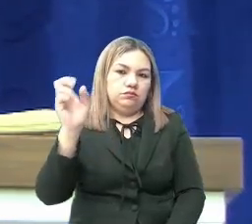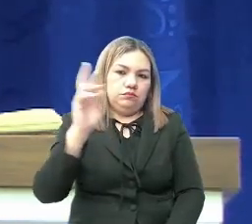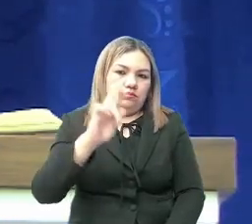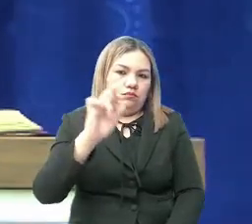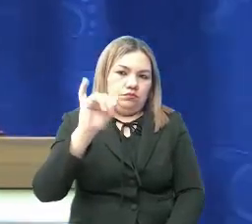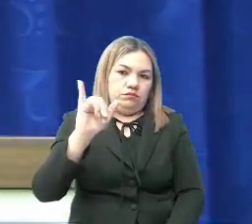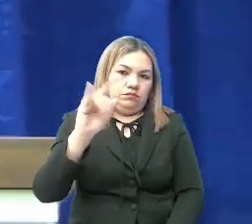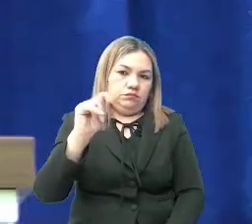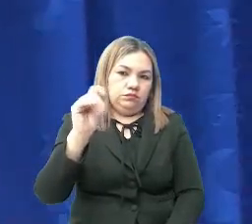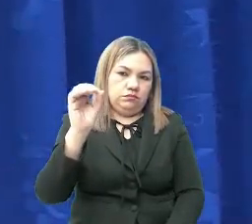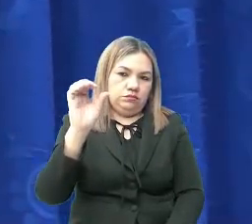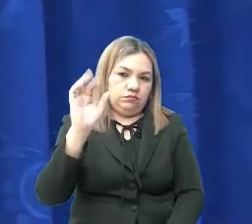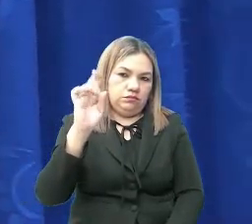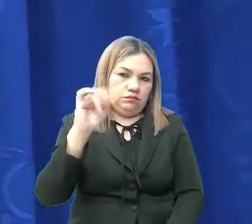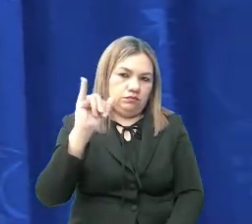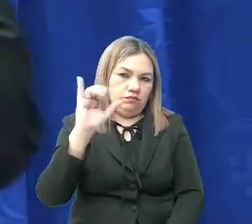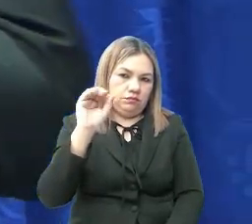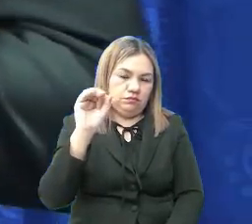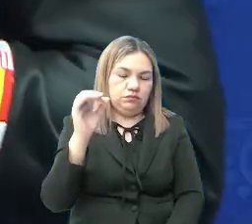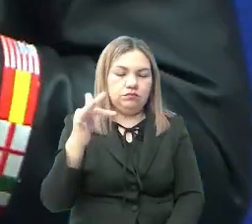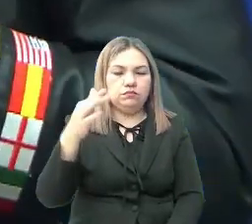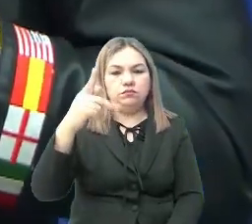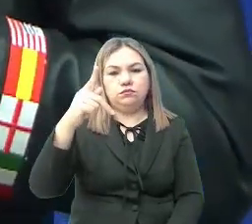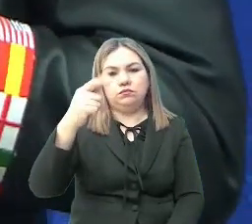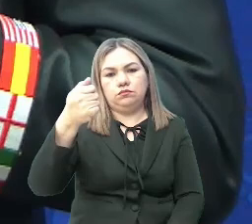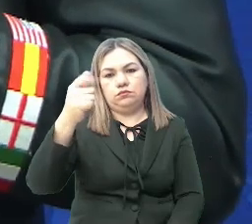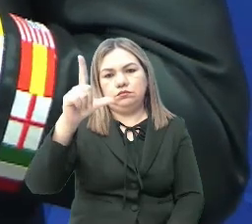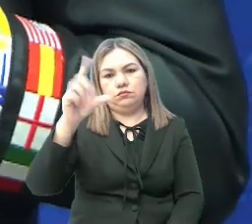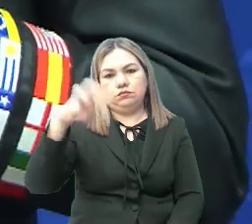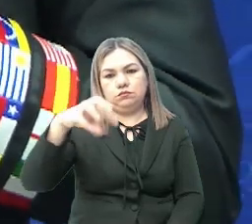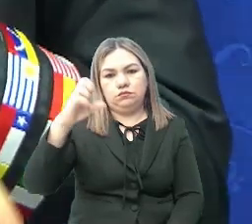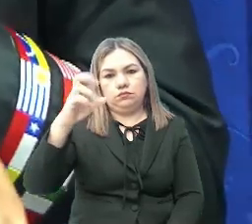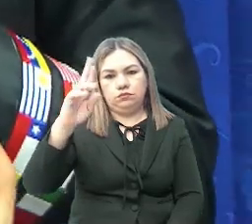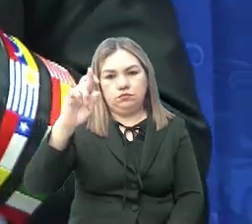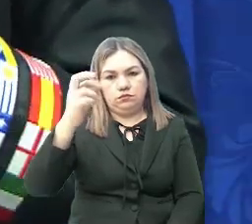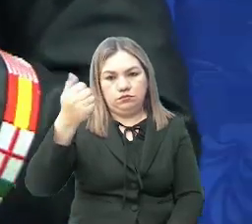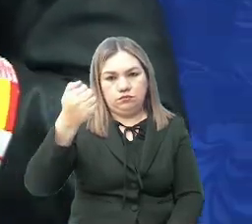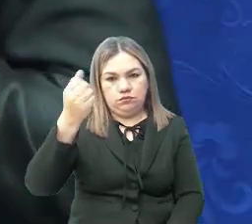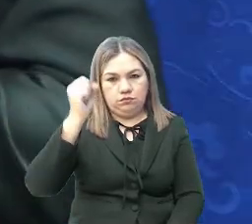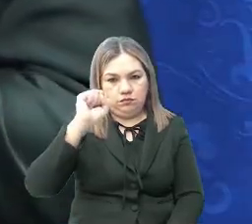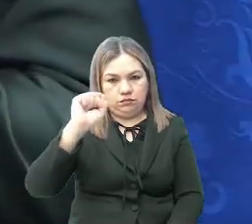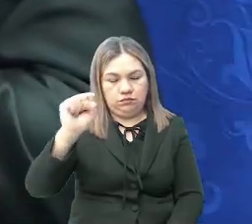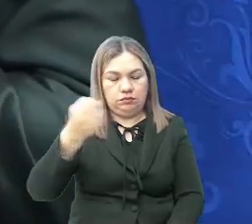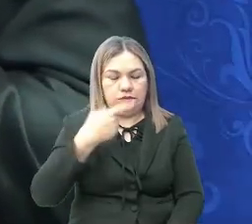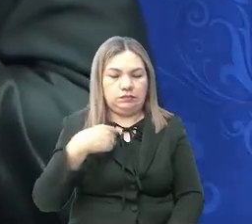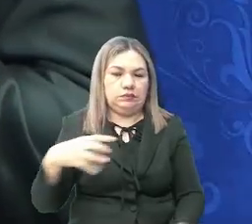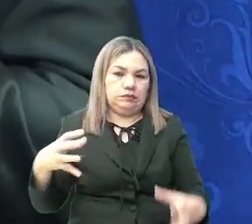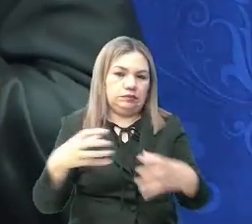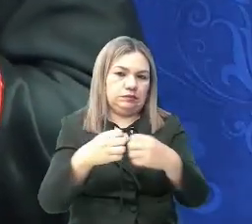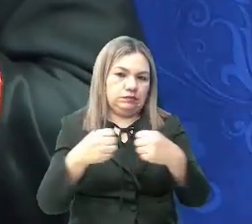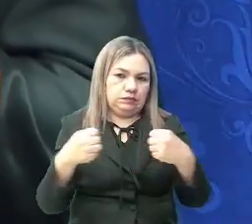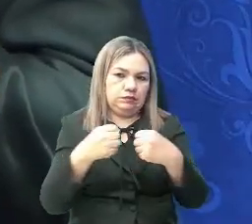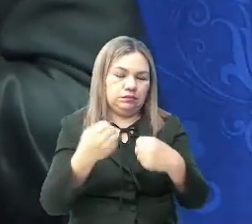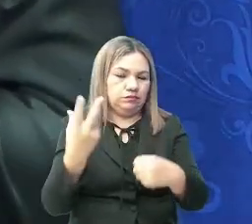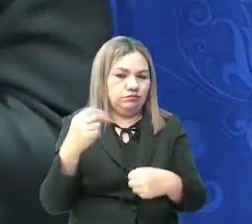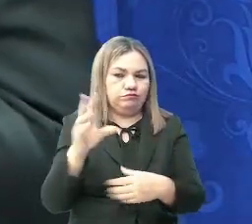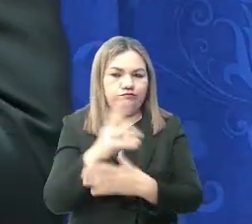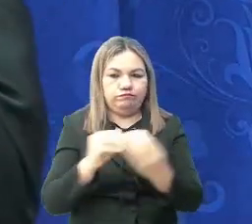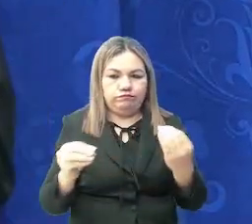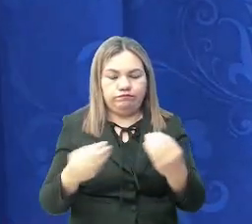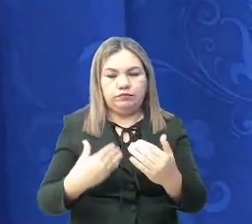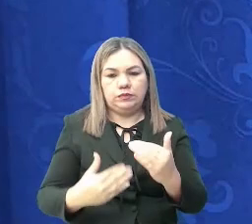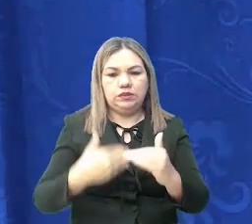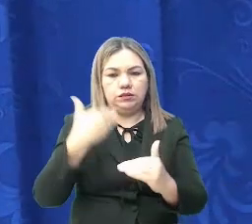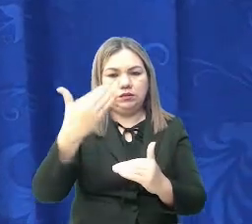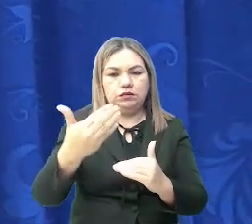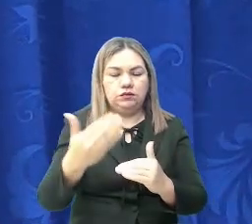The territory of the palm tree was taken. It means that they didn't have the possibility to go forward.